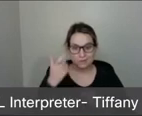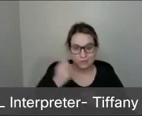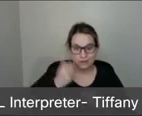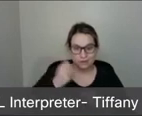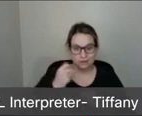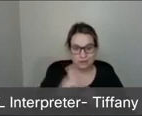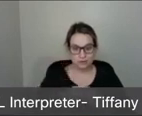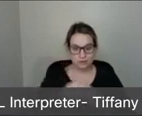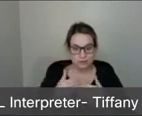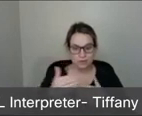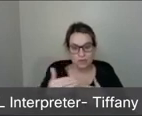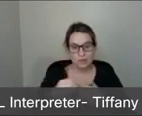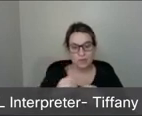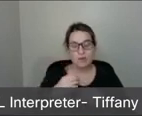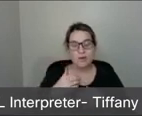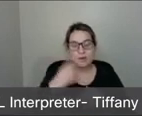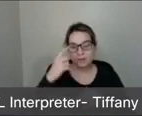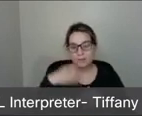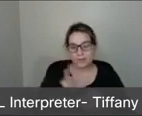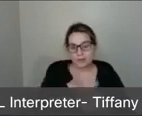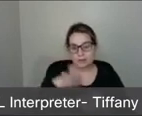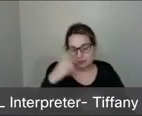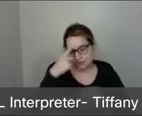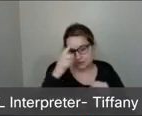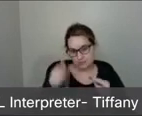Moving forward, please consider these